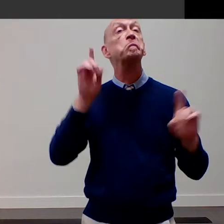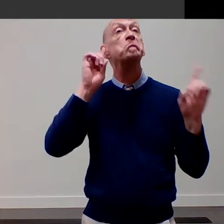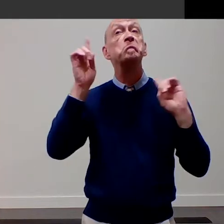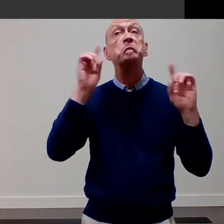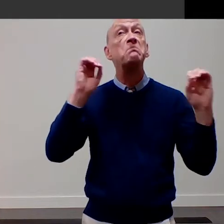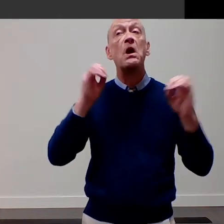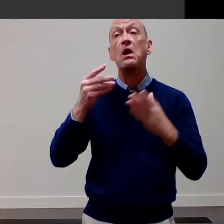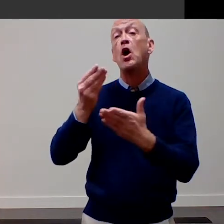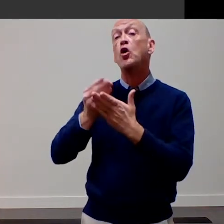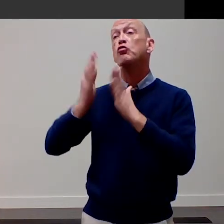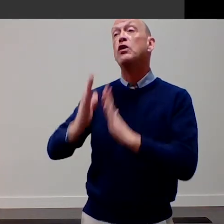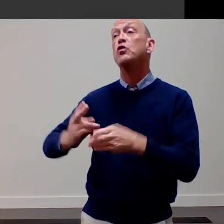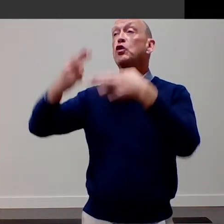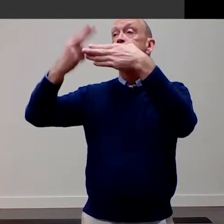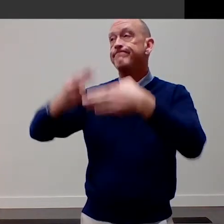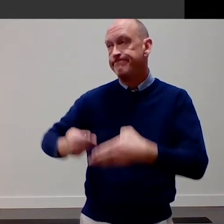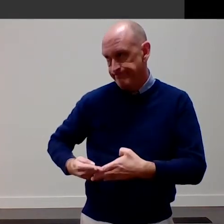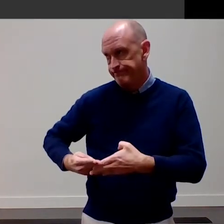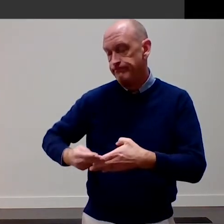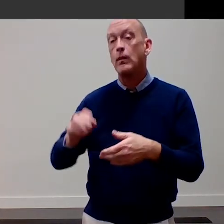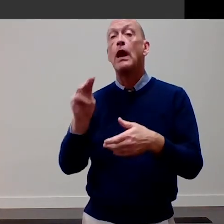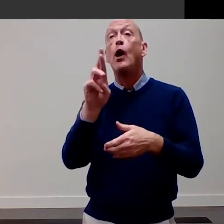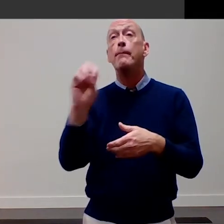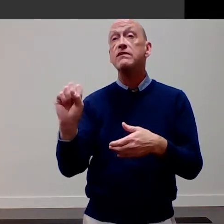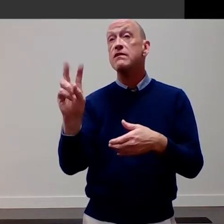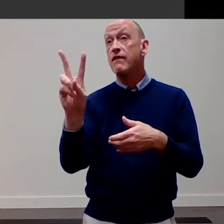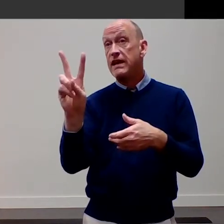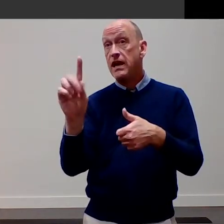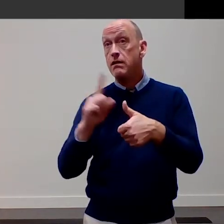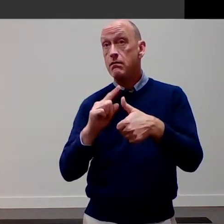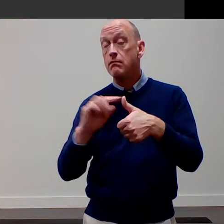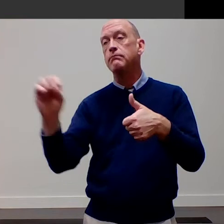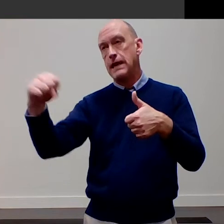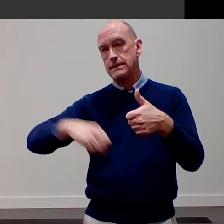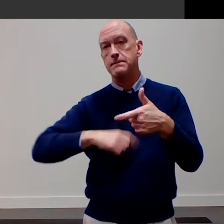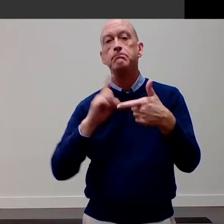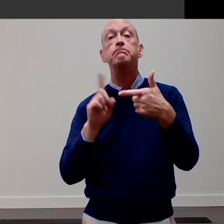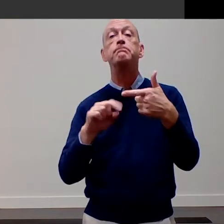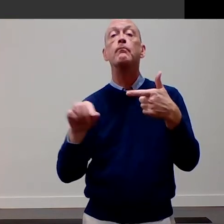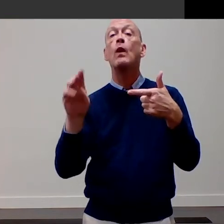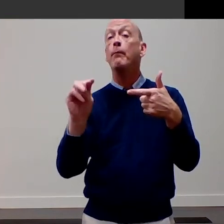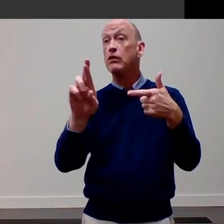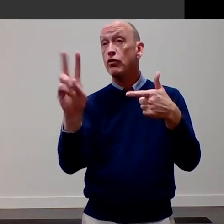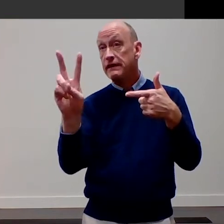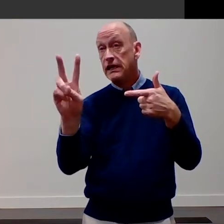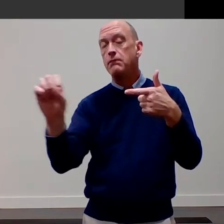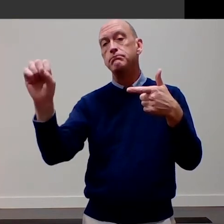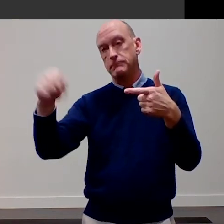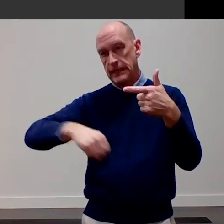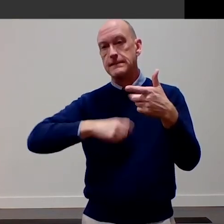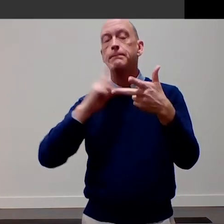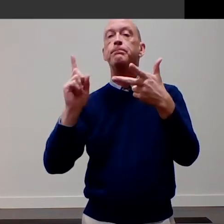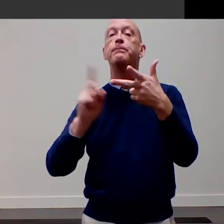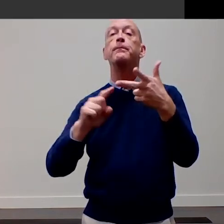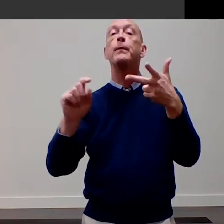Hearing none, Treasurer, please call the roll. Mrs. Barwig? Yes. Mr. Vasquez?